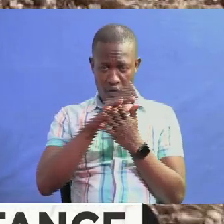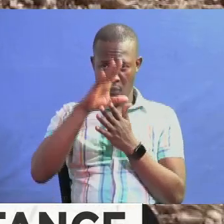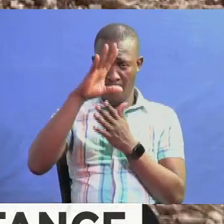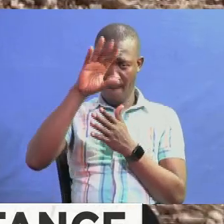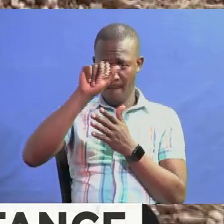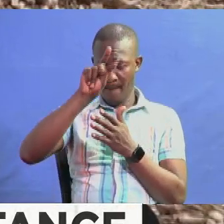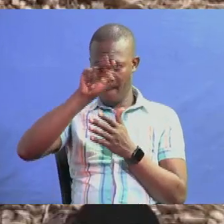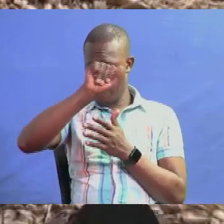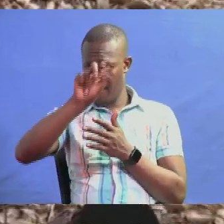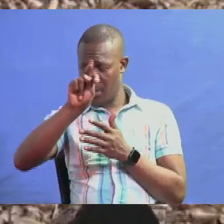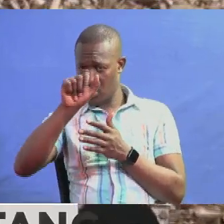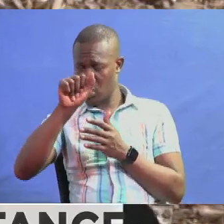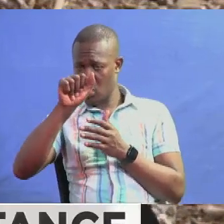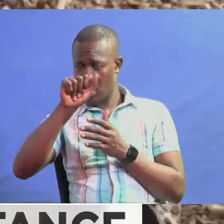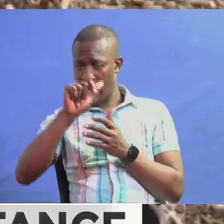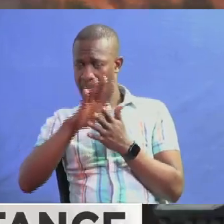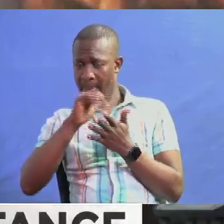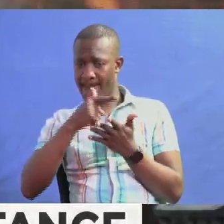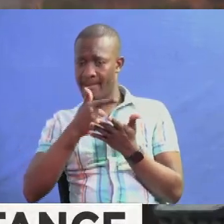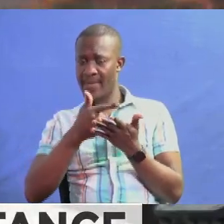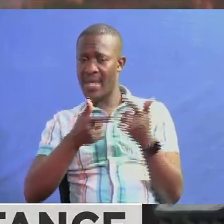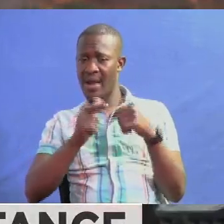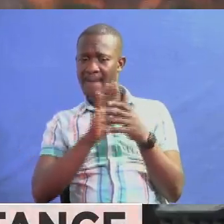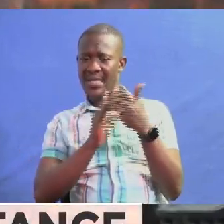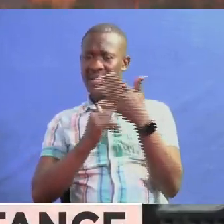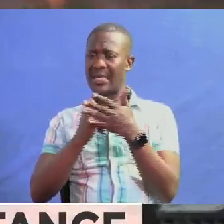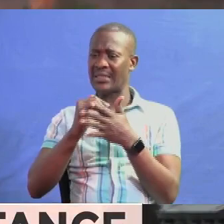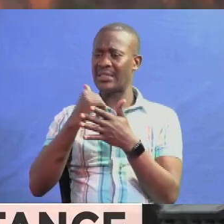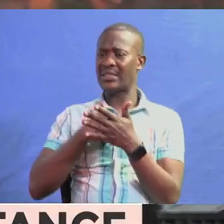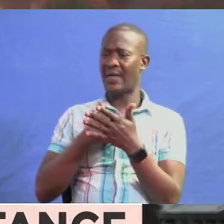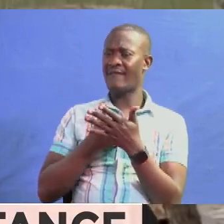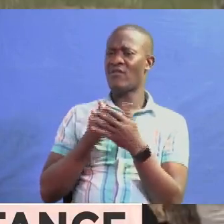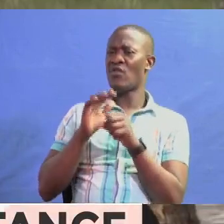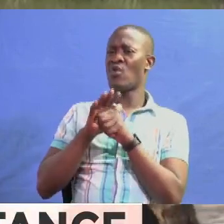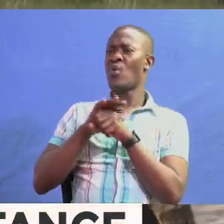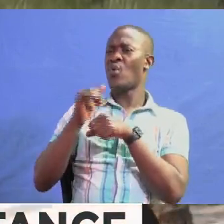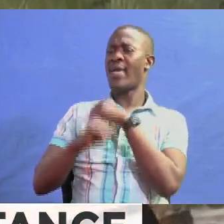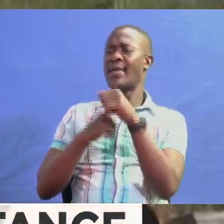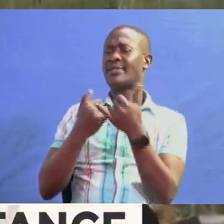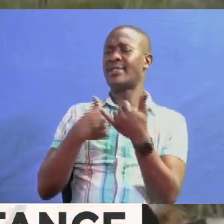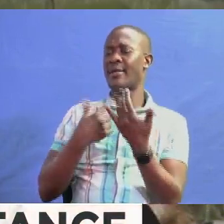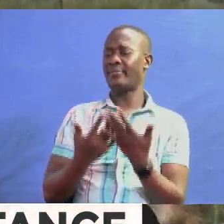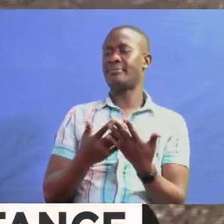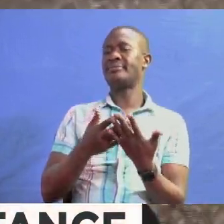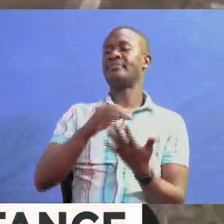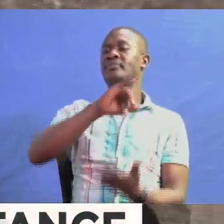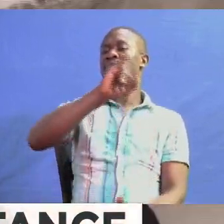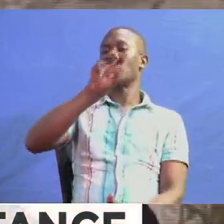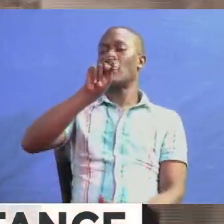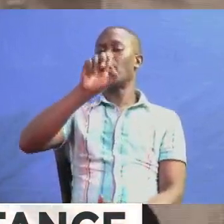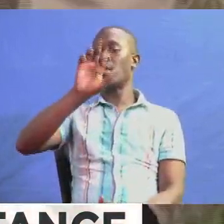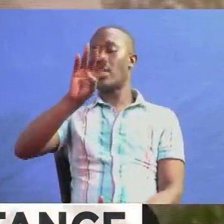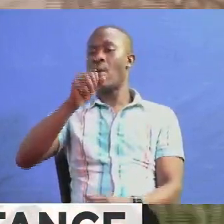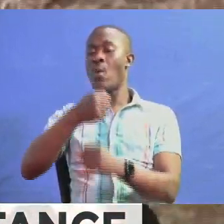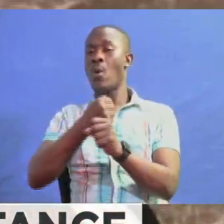In Evergreen, Colorado, piles like these can increase wildfire risk for decades. Forester Jeff Ravage walks to a mound